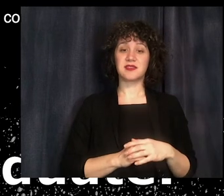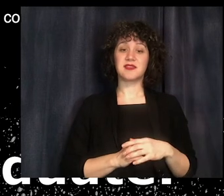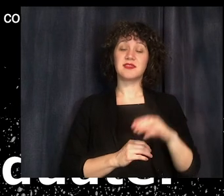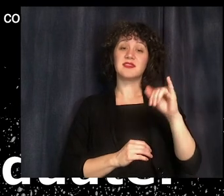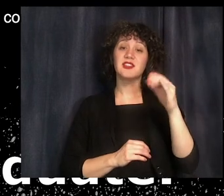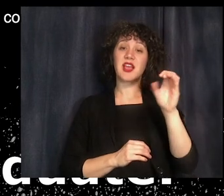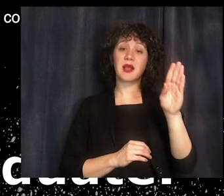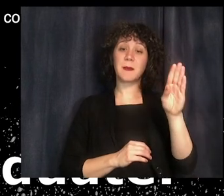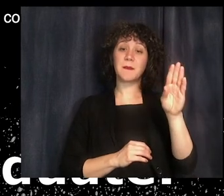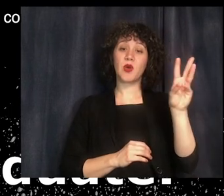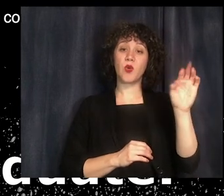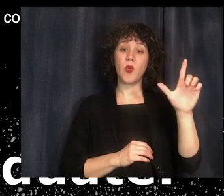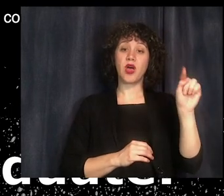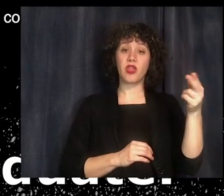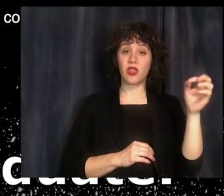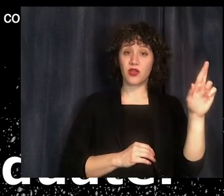Jacob Walther.